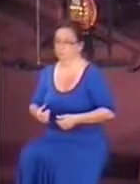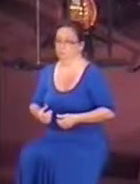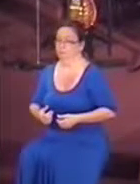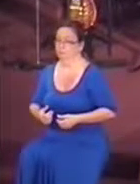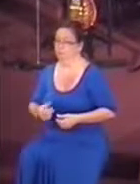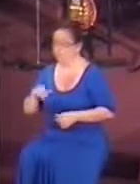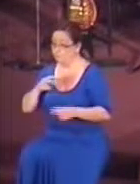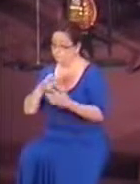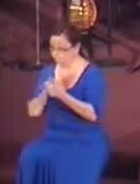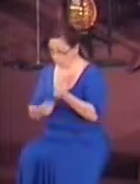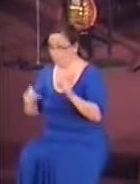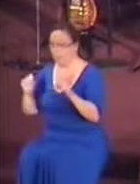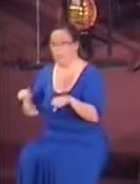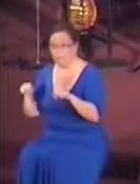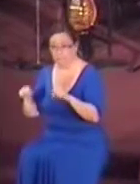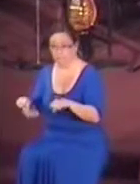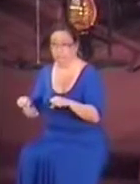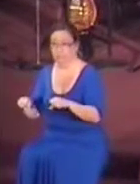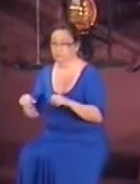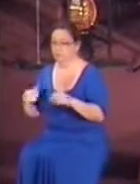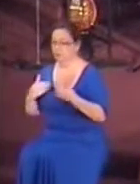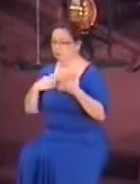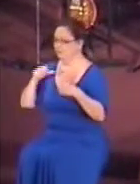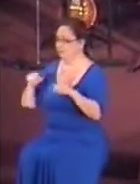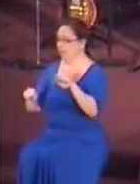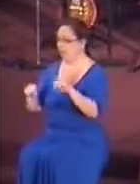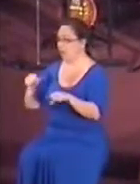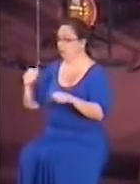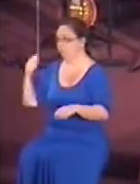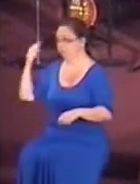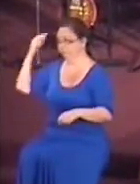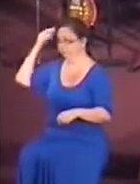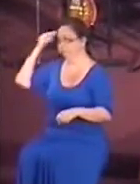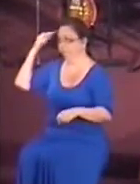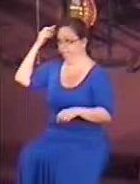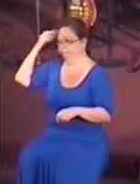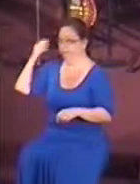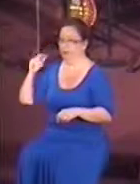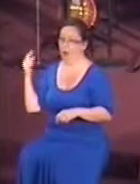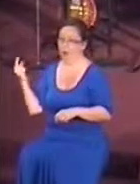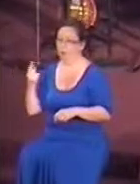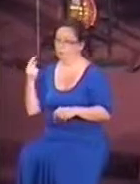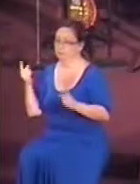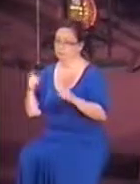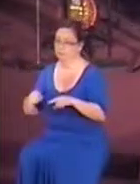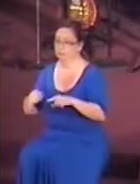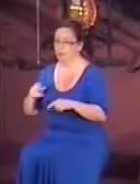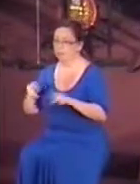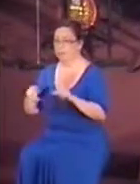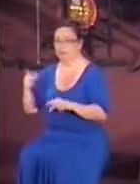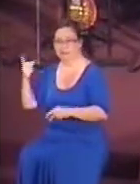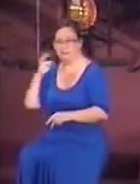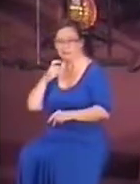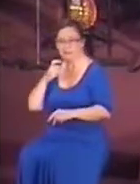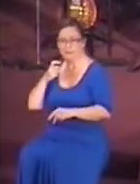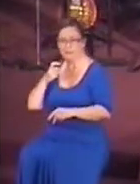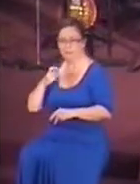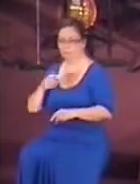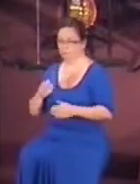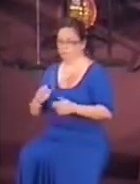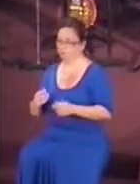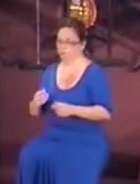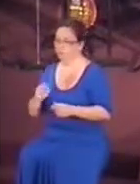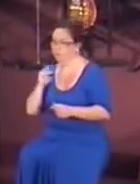are possible. And we have these doubts that run through our minds all the time. And you know, people do ask me, and it's usually privately, because